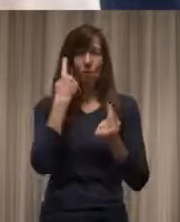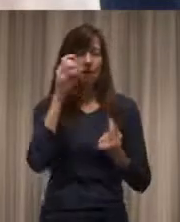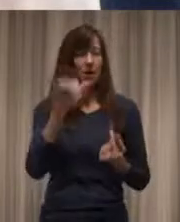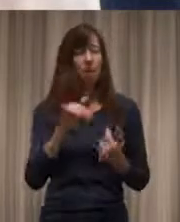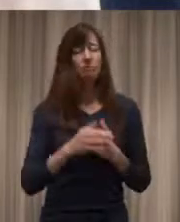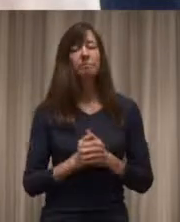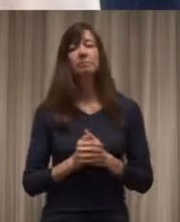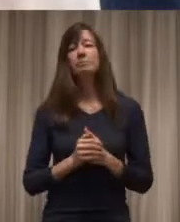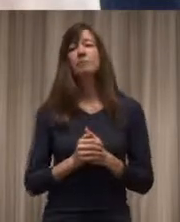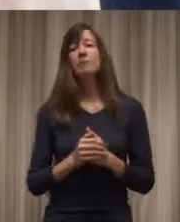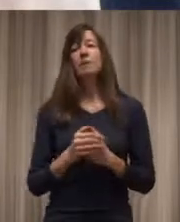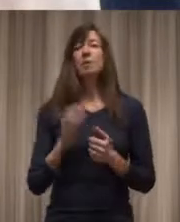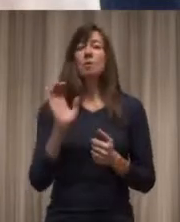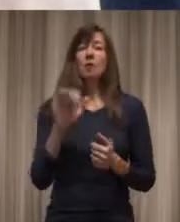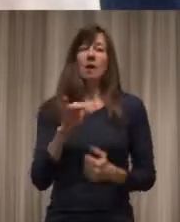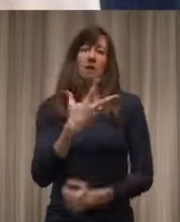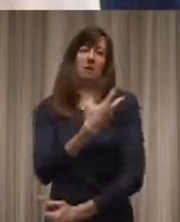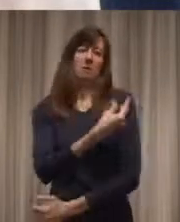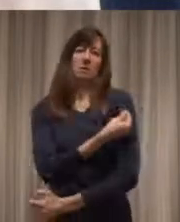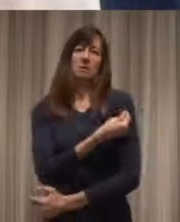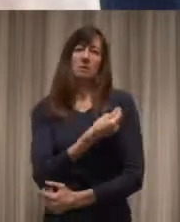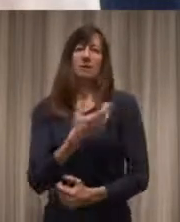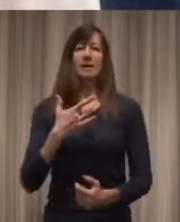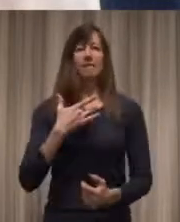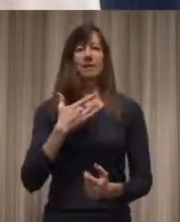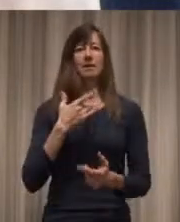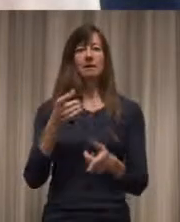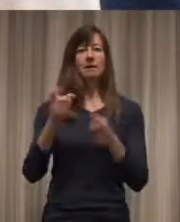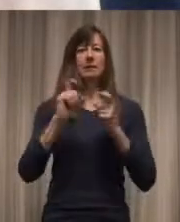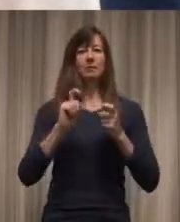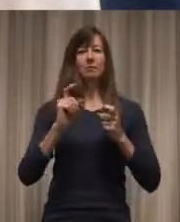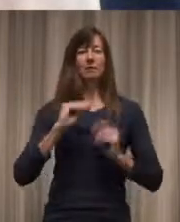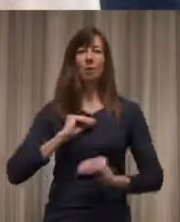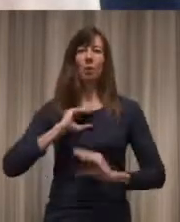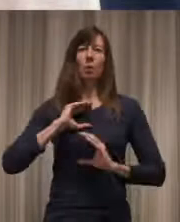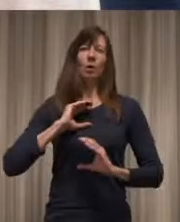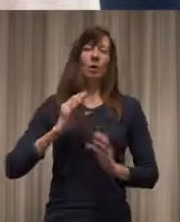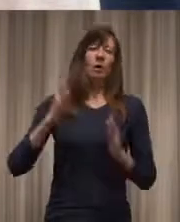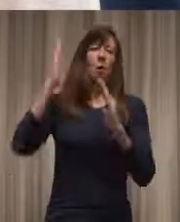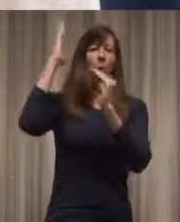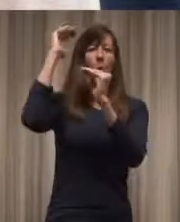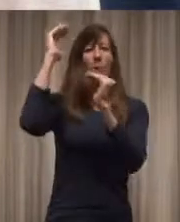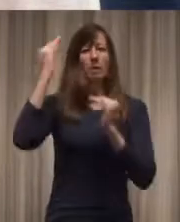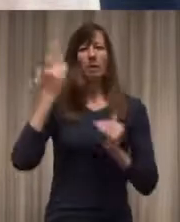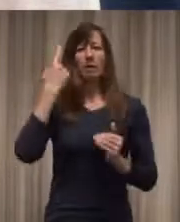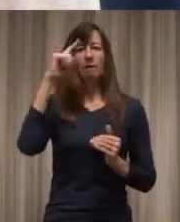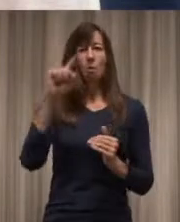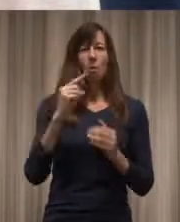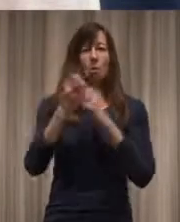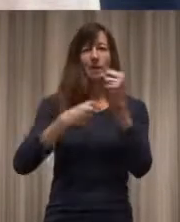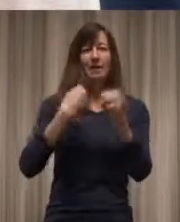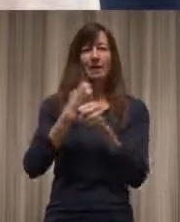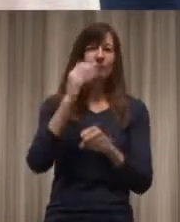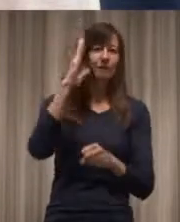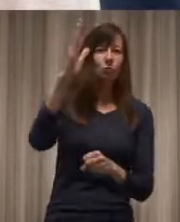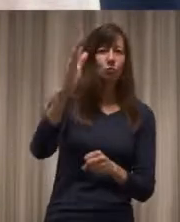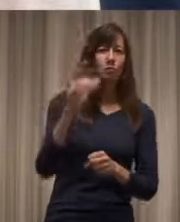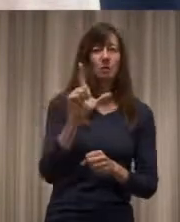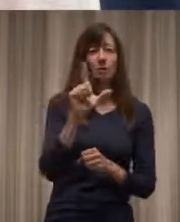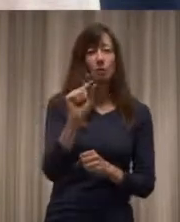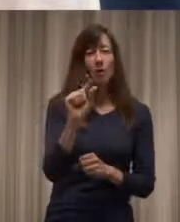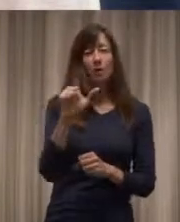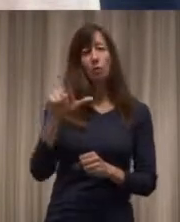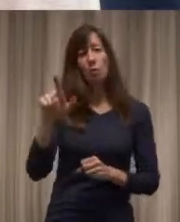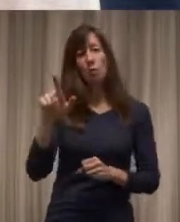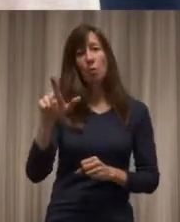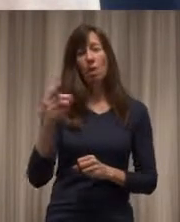this year of 2021. Of course, in 2020, we were surprised and really on our heels much of the year, doing the best we